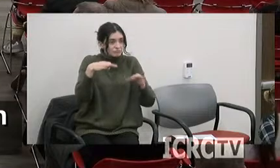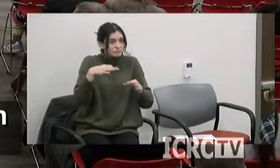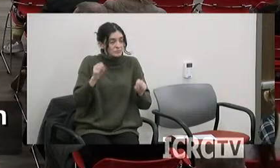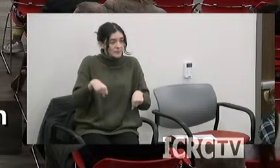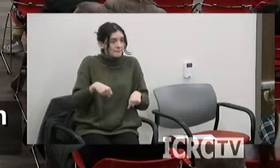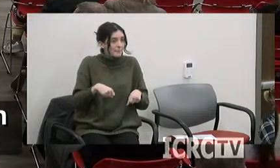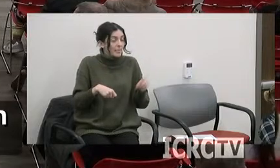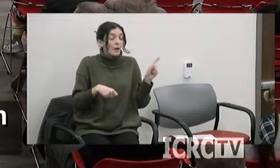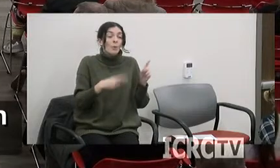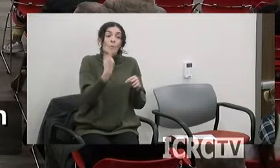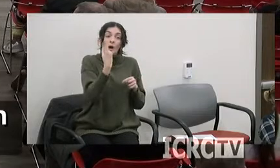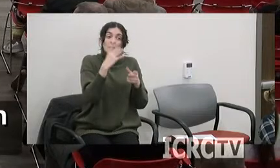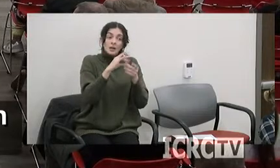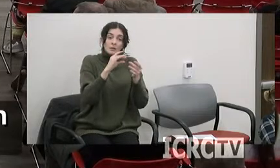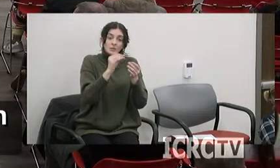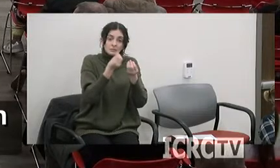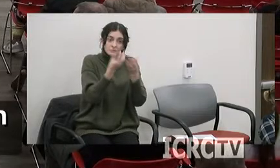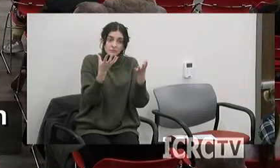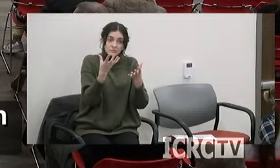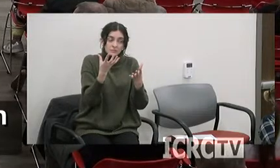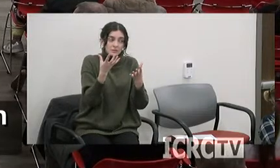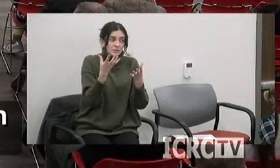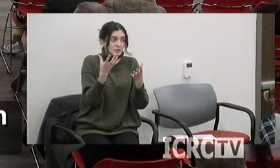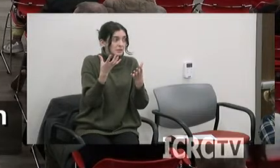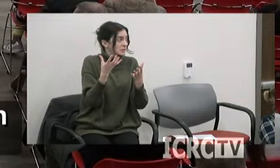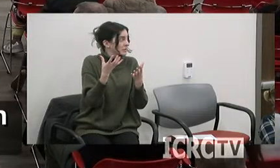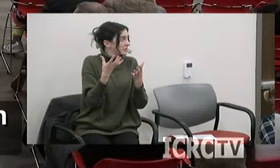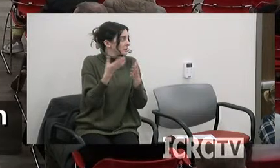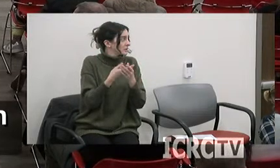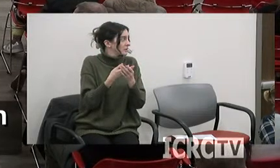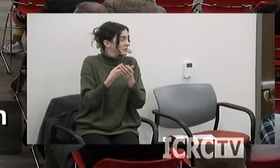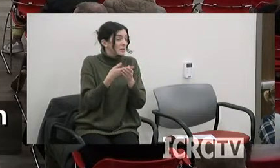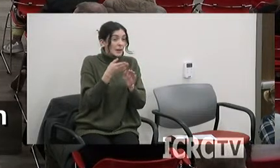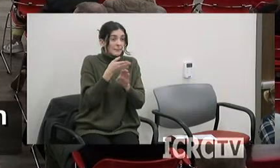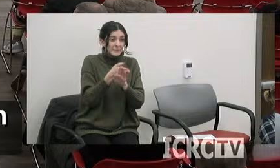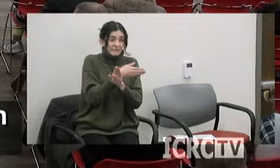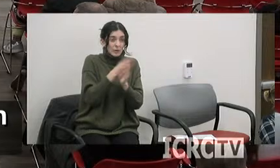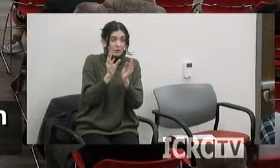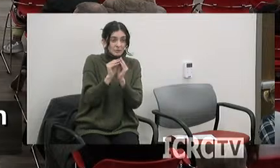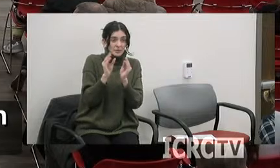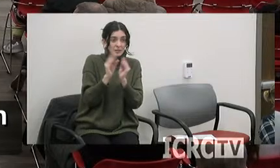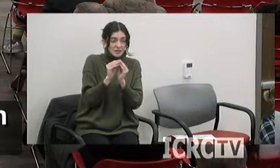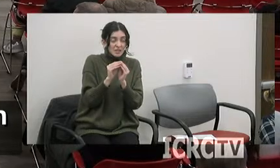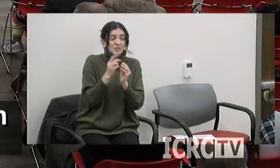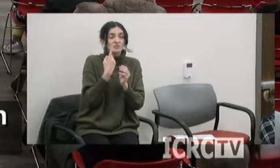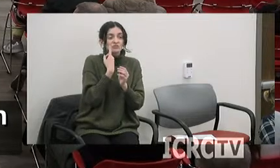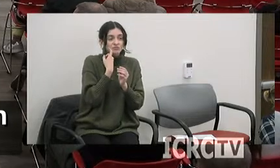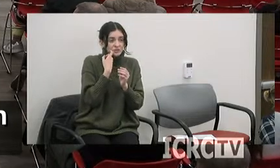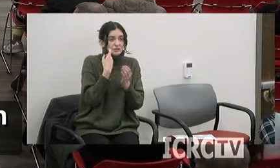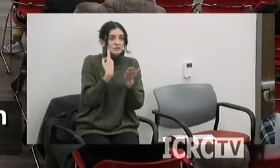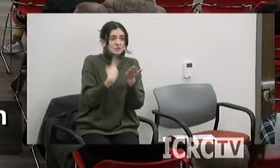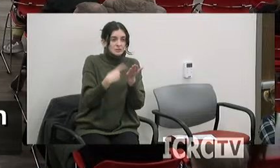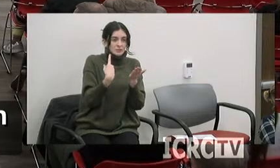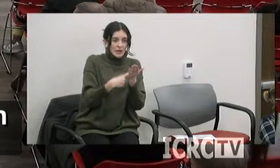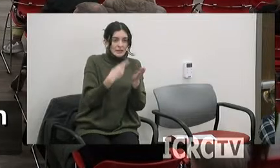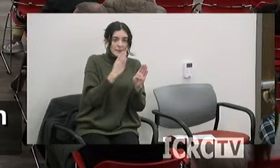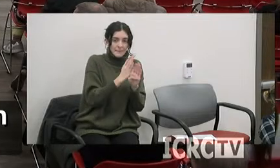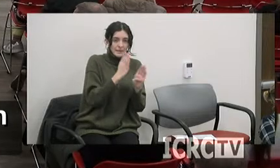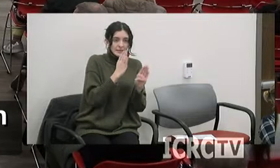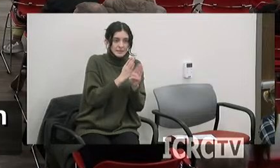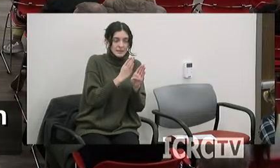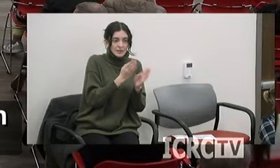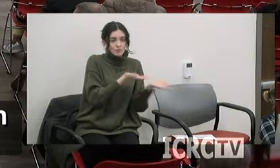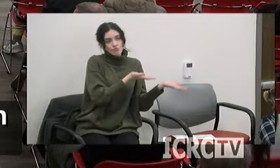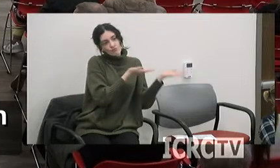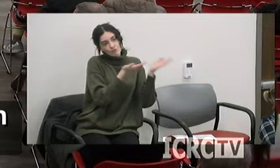will make one comment. Prior board, we did begin to look at bringing busing back in to the district